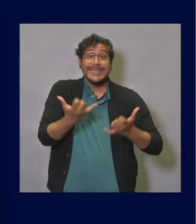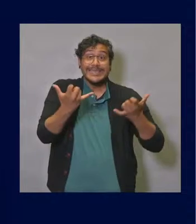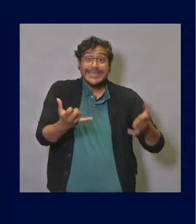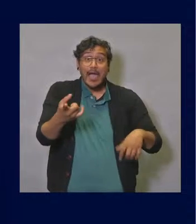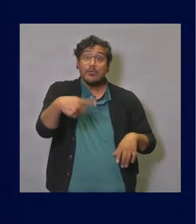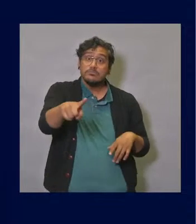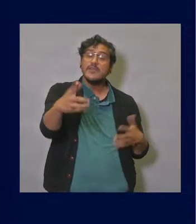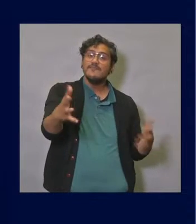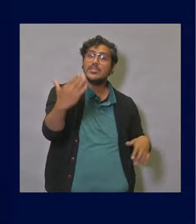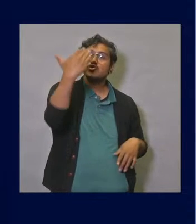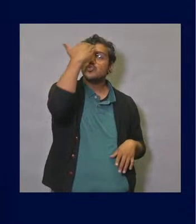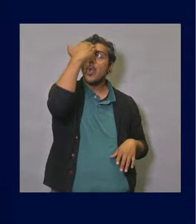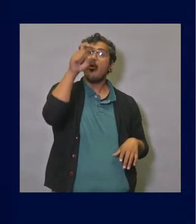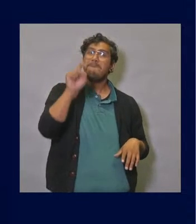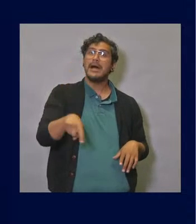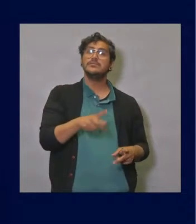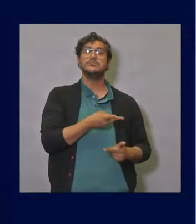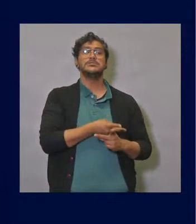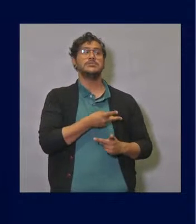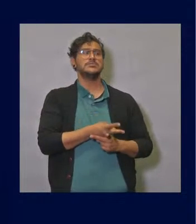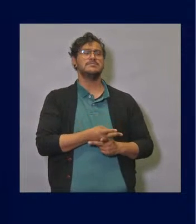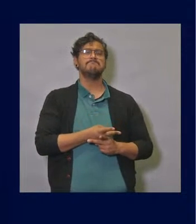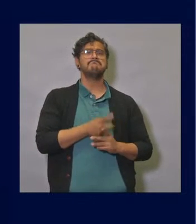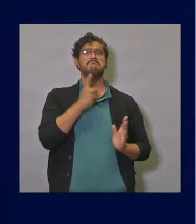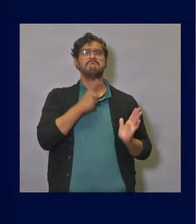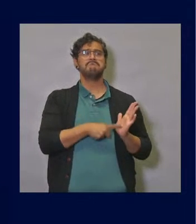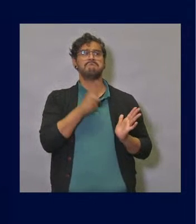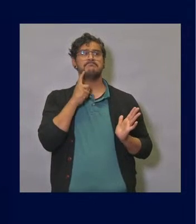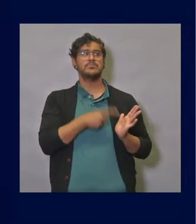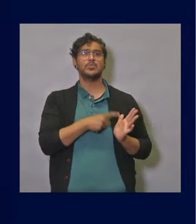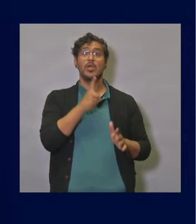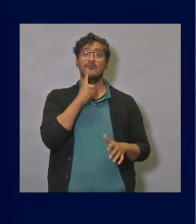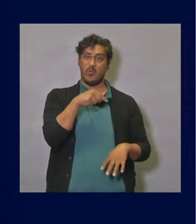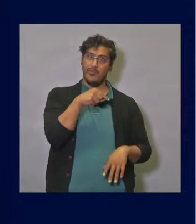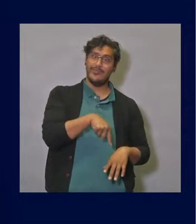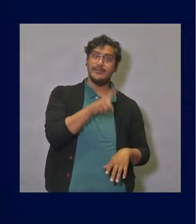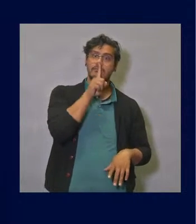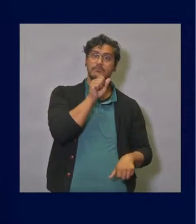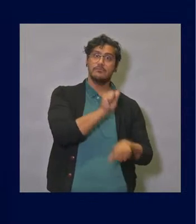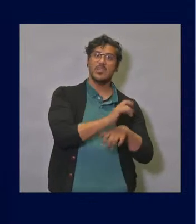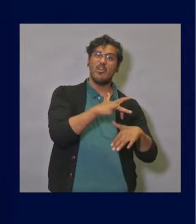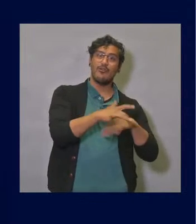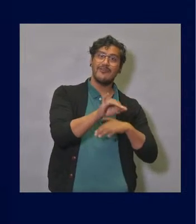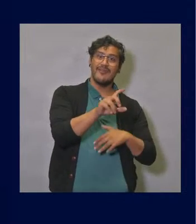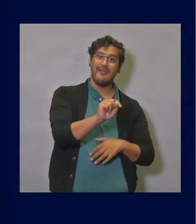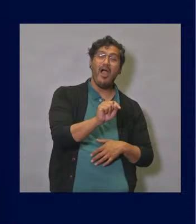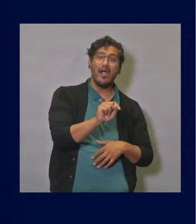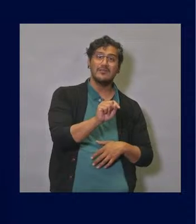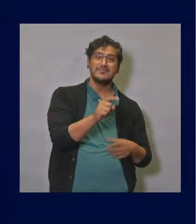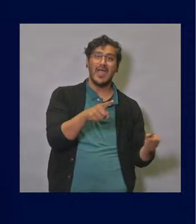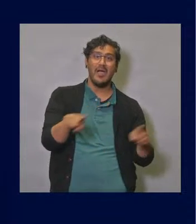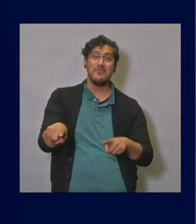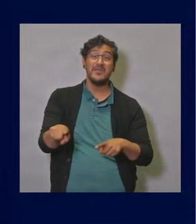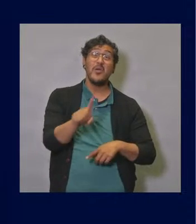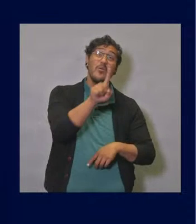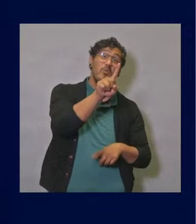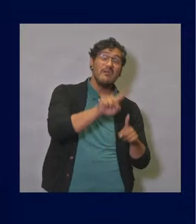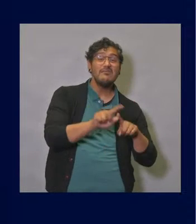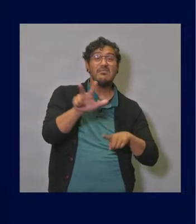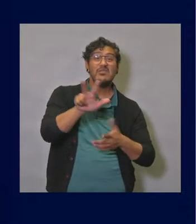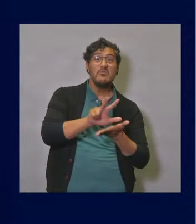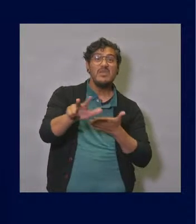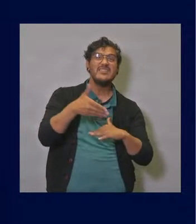the lookout for early signs or symptoms of this very rare clotting disorder 1 to 3 weeks after